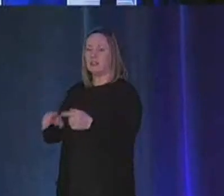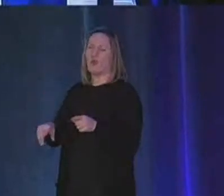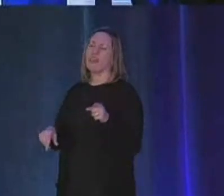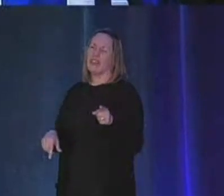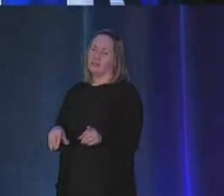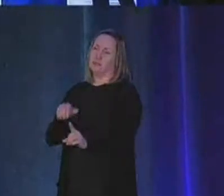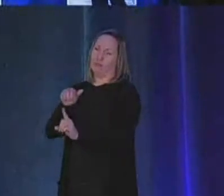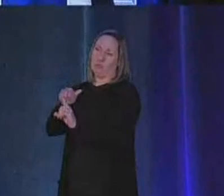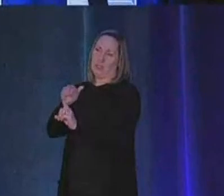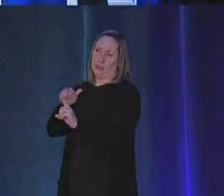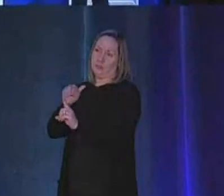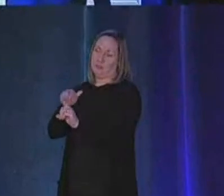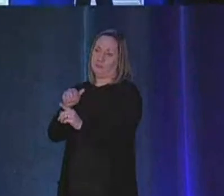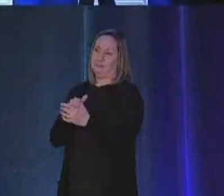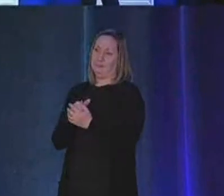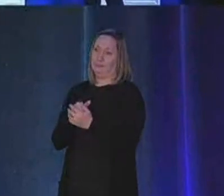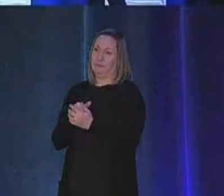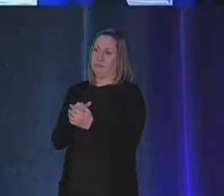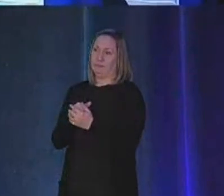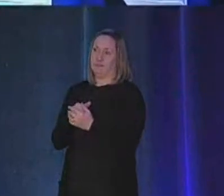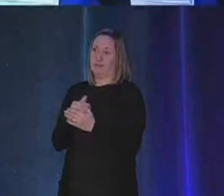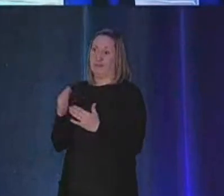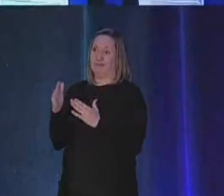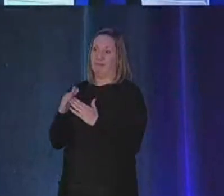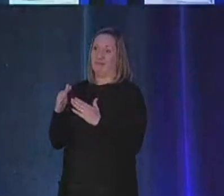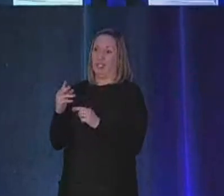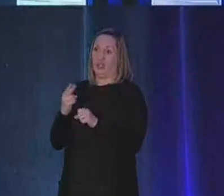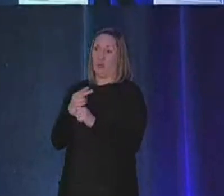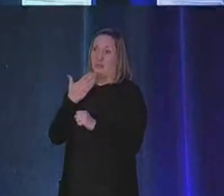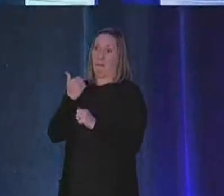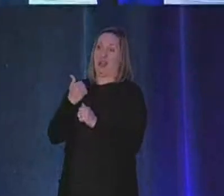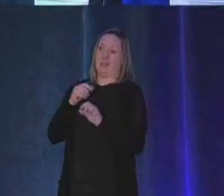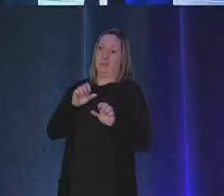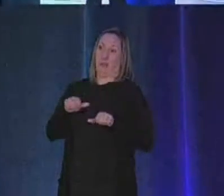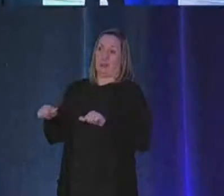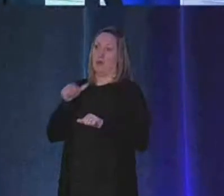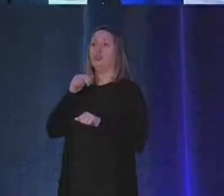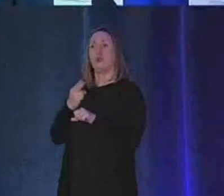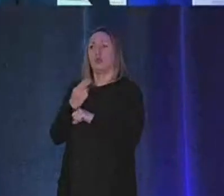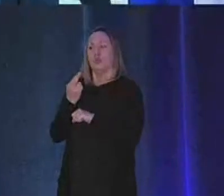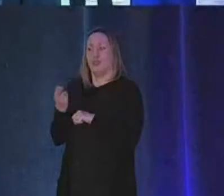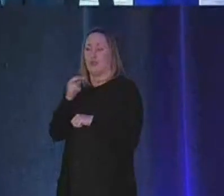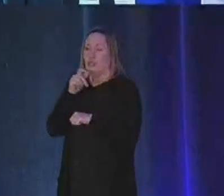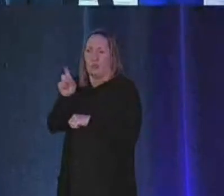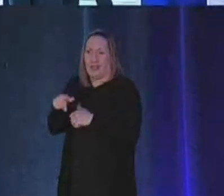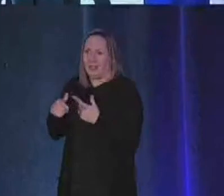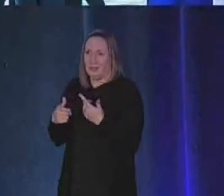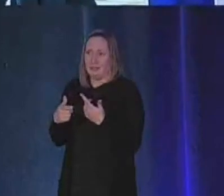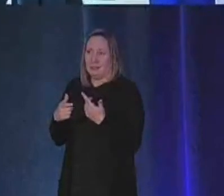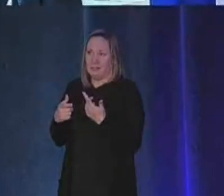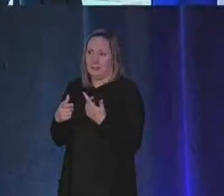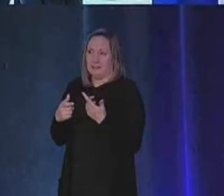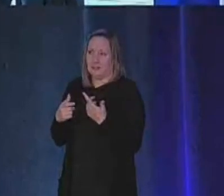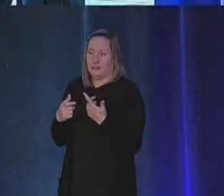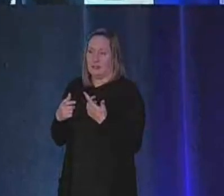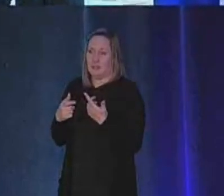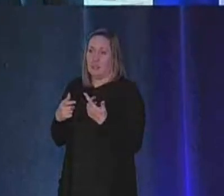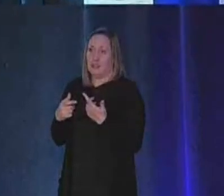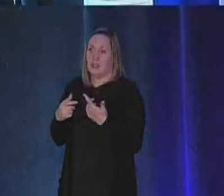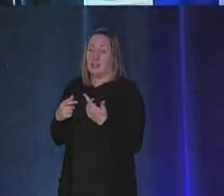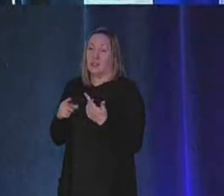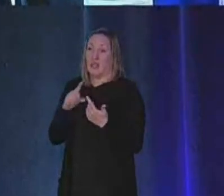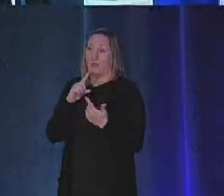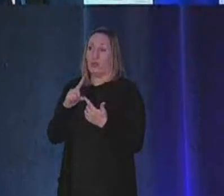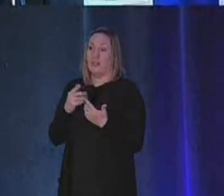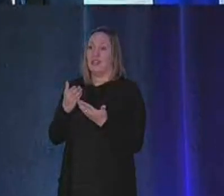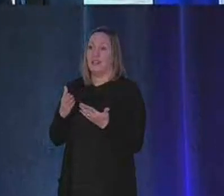that optimize as much as possible. Don't use resources that you don't need. And ultimately,